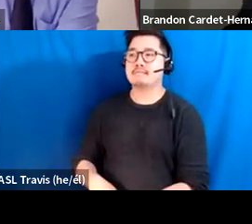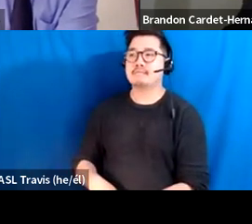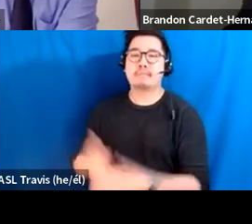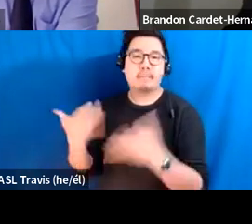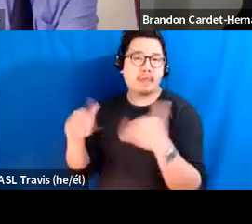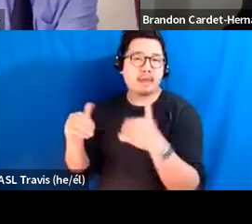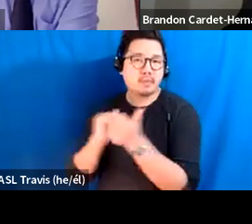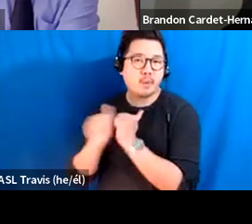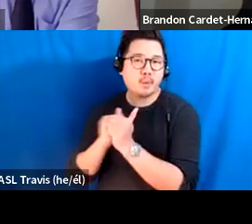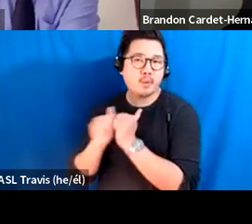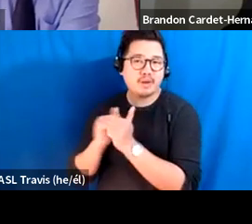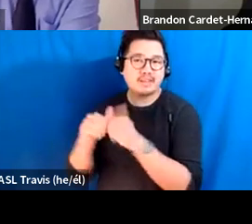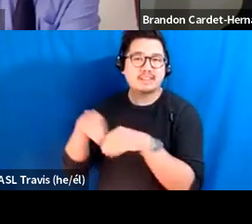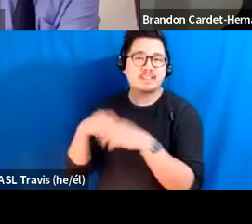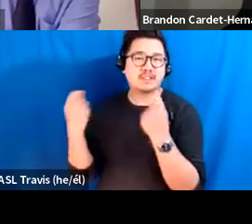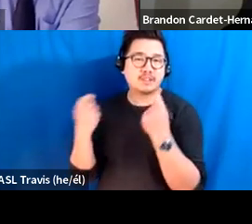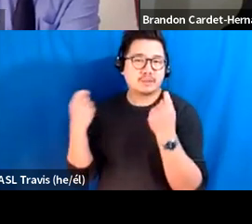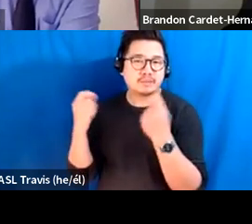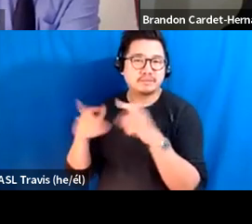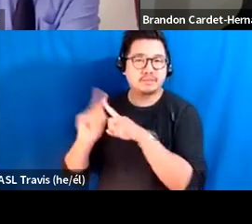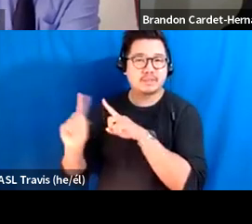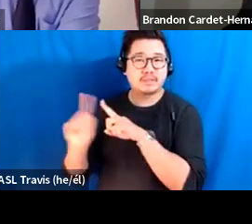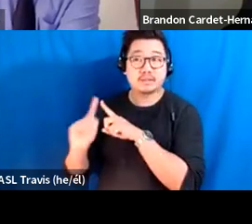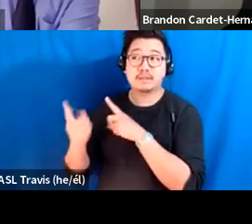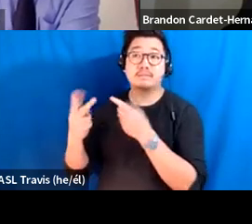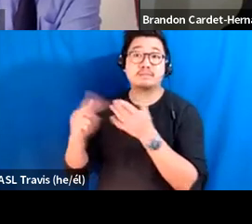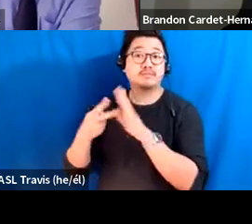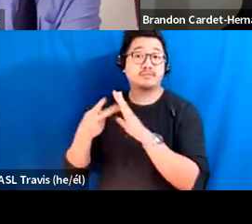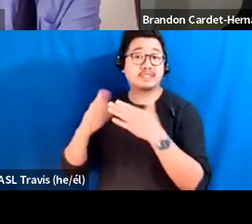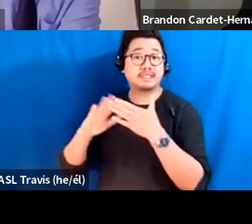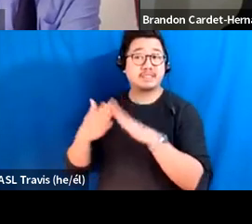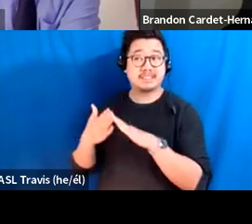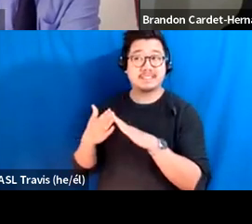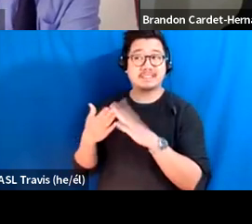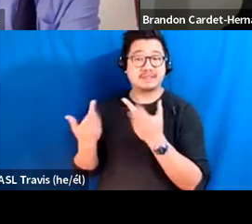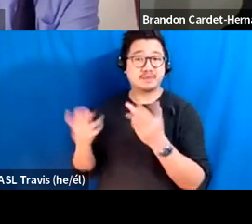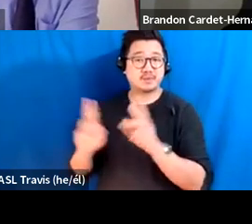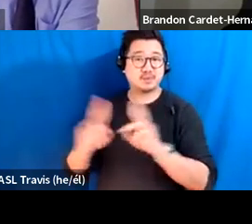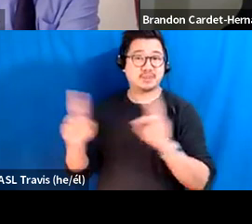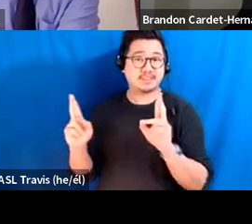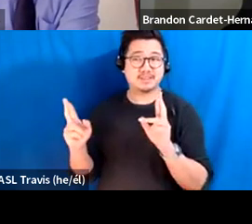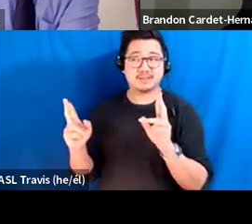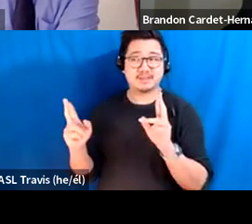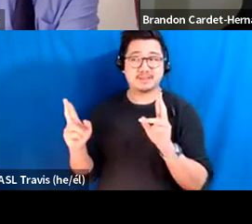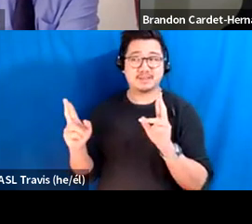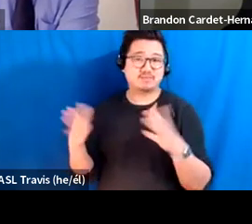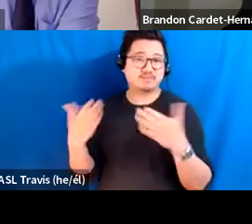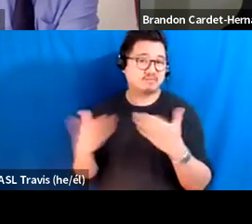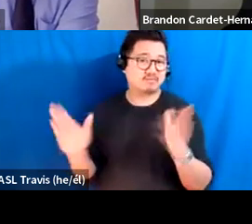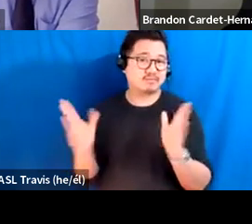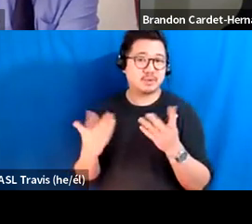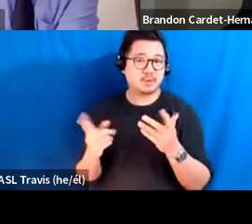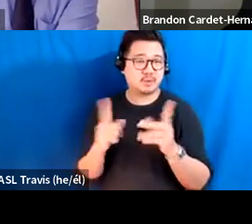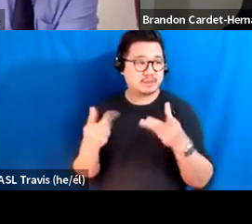sport in the gym and so the community is ready and open to receive the